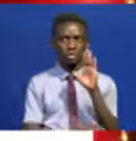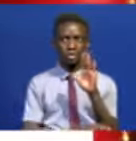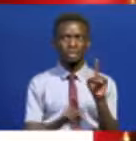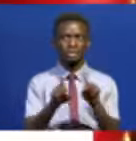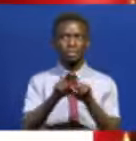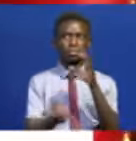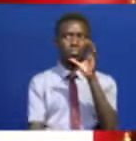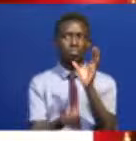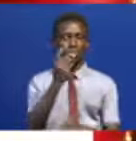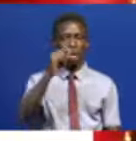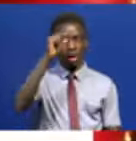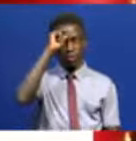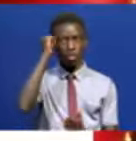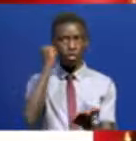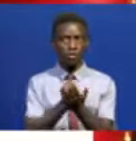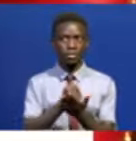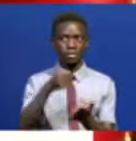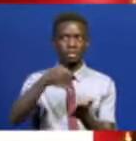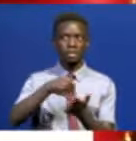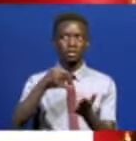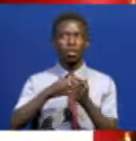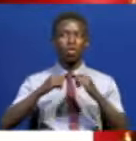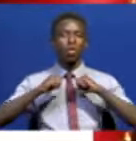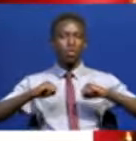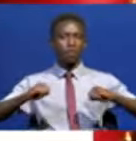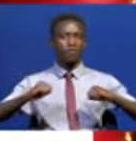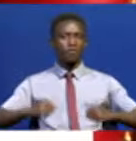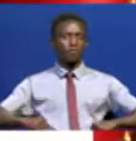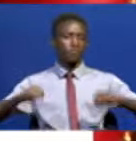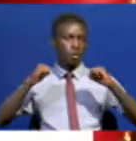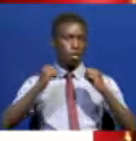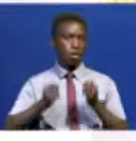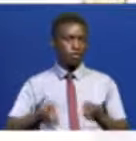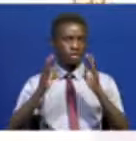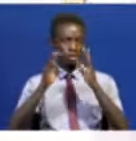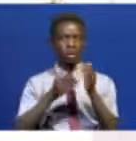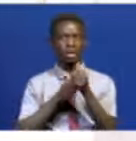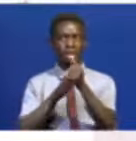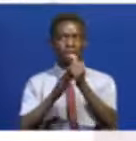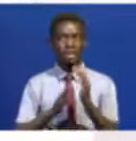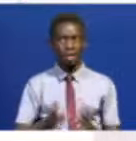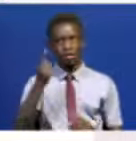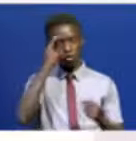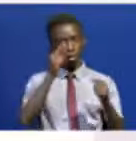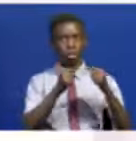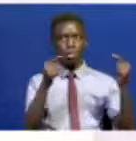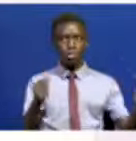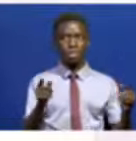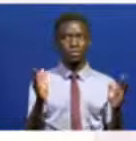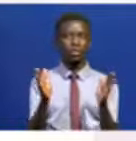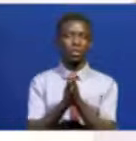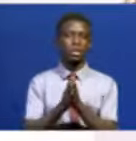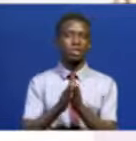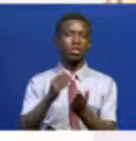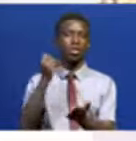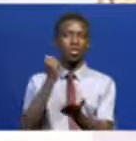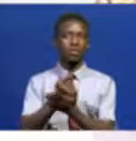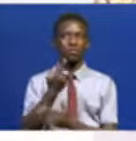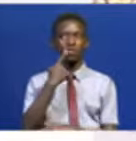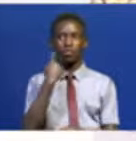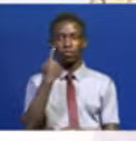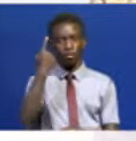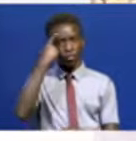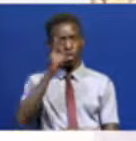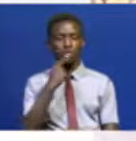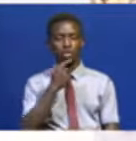offices, among them the official leader of the opposition office, as well as the office of the prime cabinet secretary. The committee is expected to